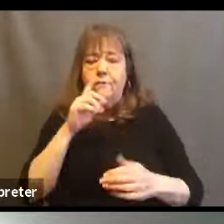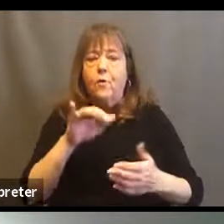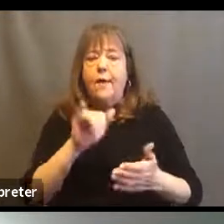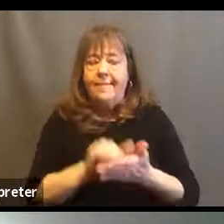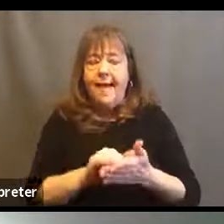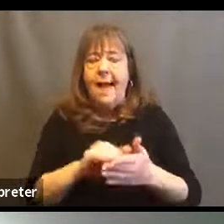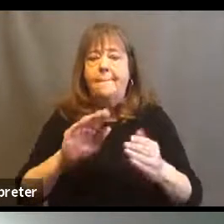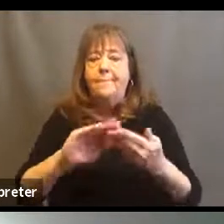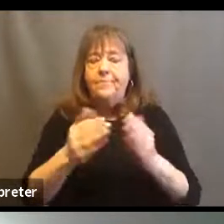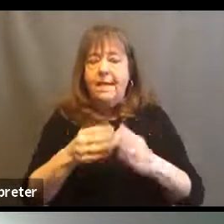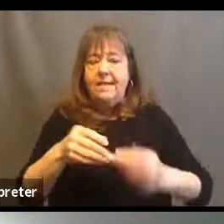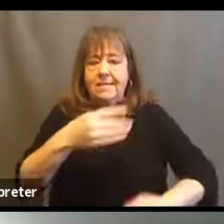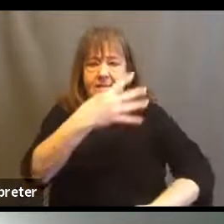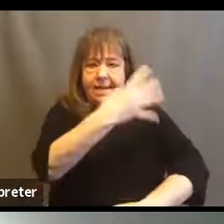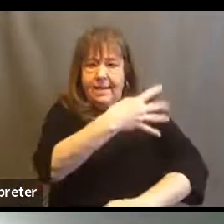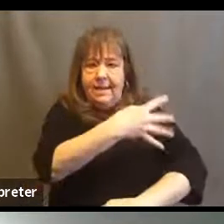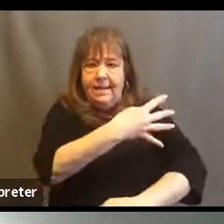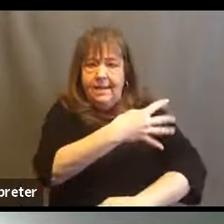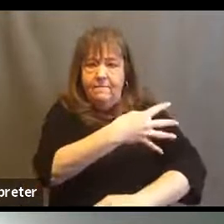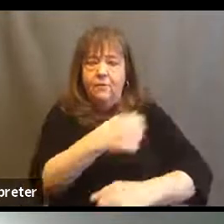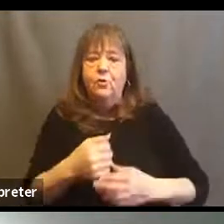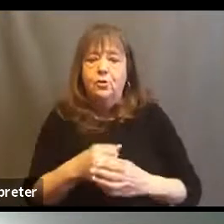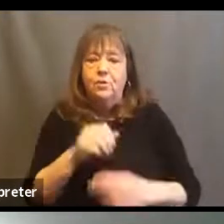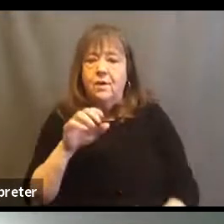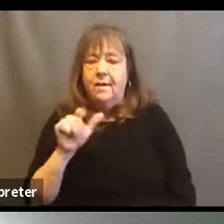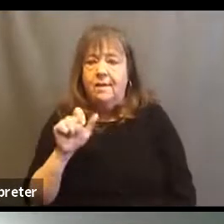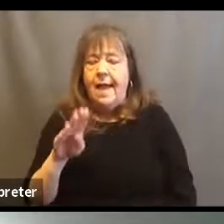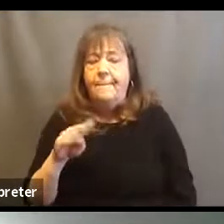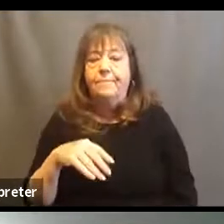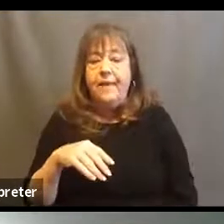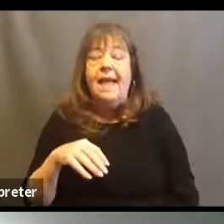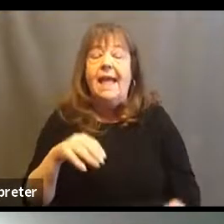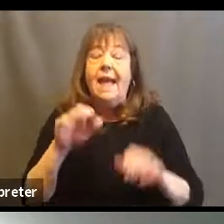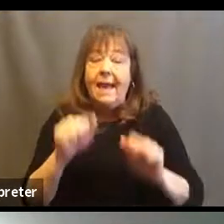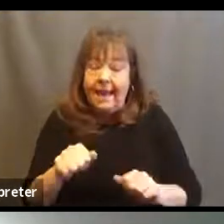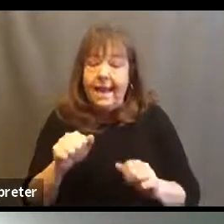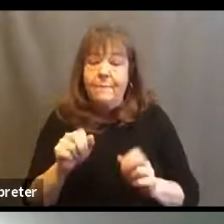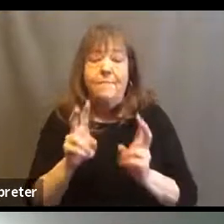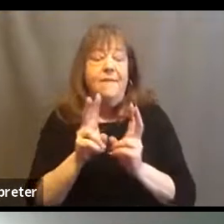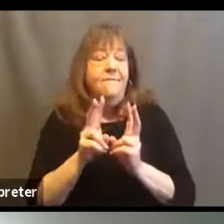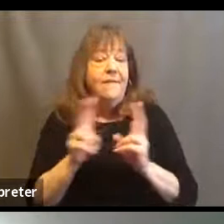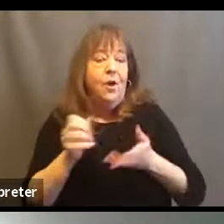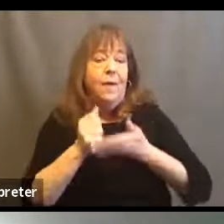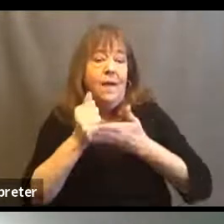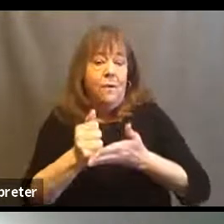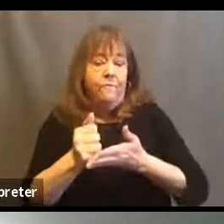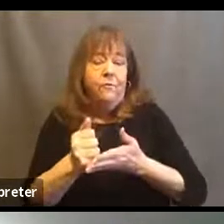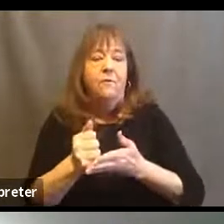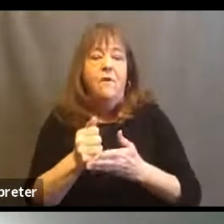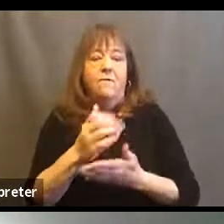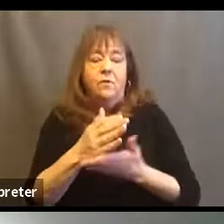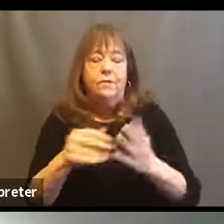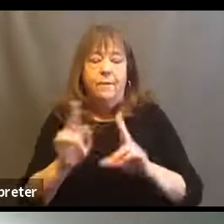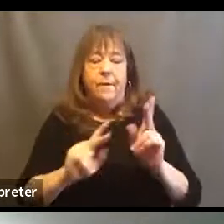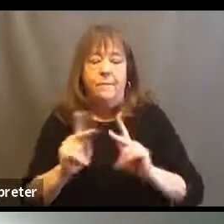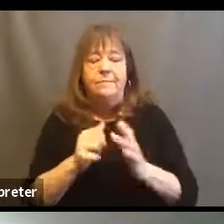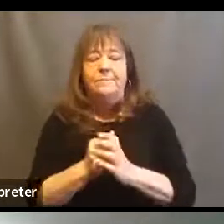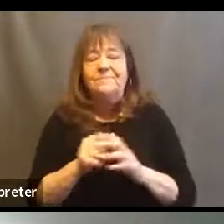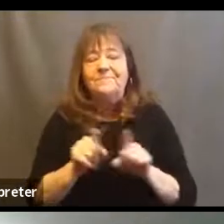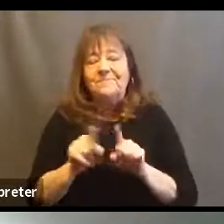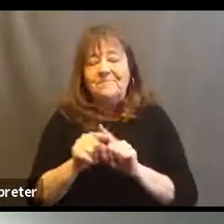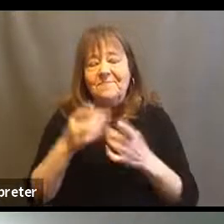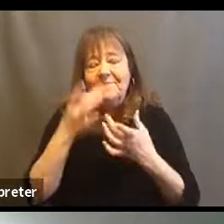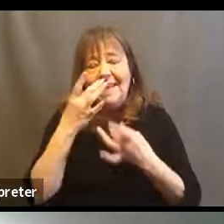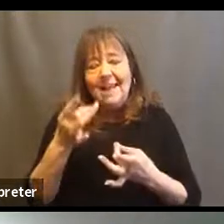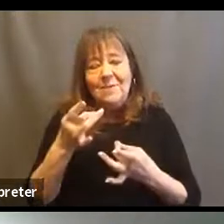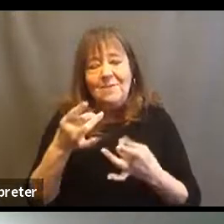city center for this infusion, because it can be very effective in the right people. And lastly, it's interesting, we still